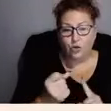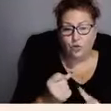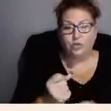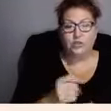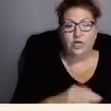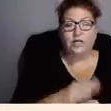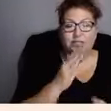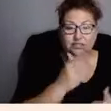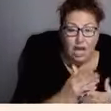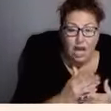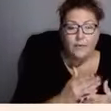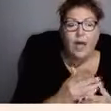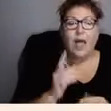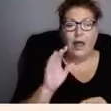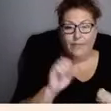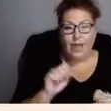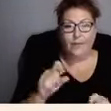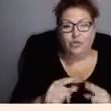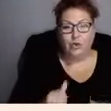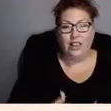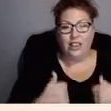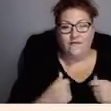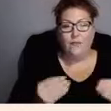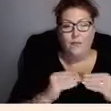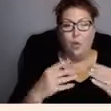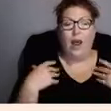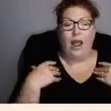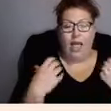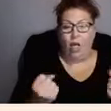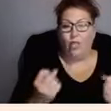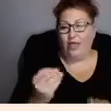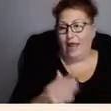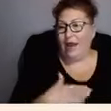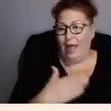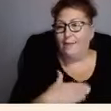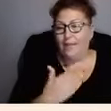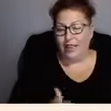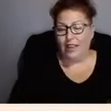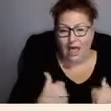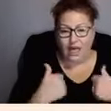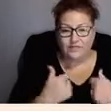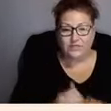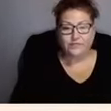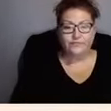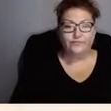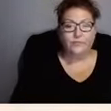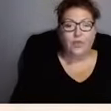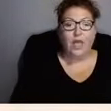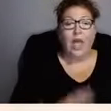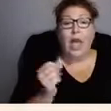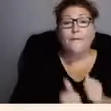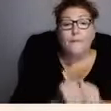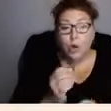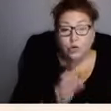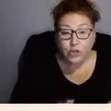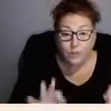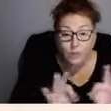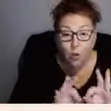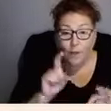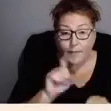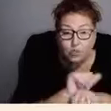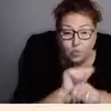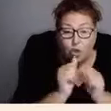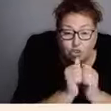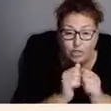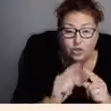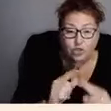live more healthy and happy lives. And most important, we must work together to protect